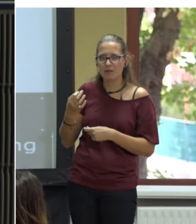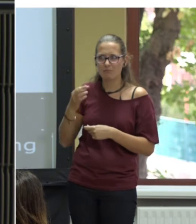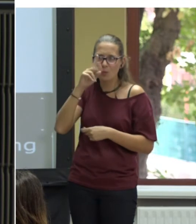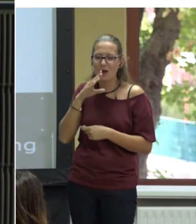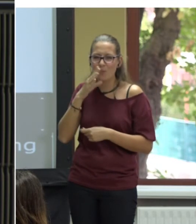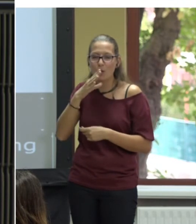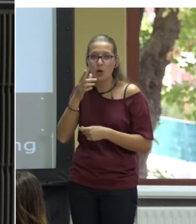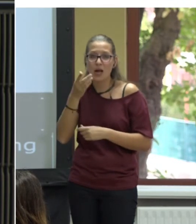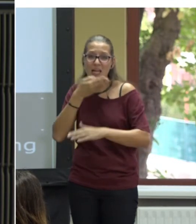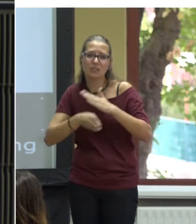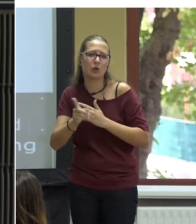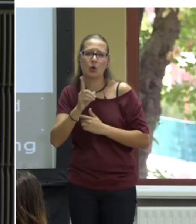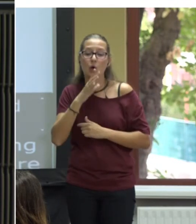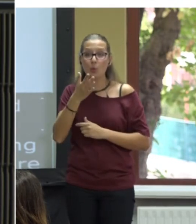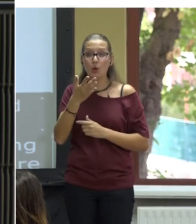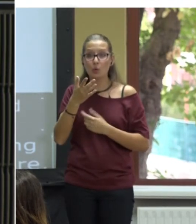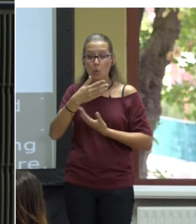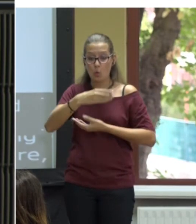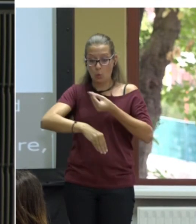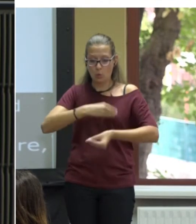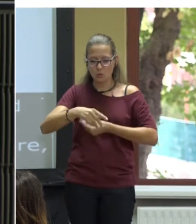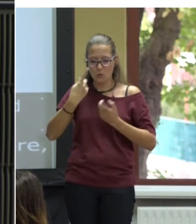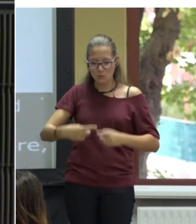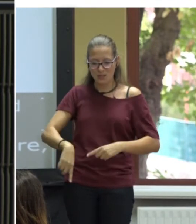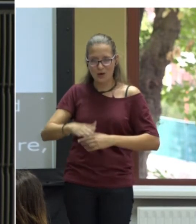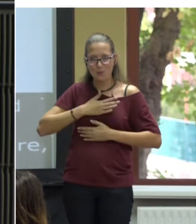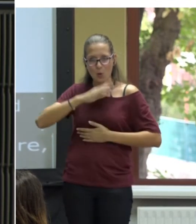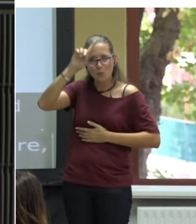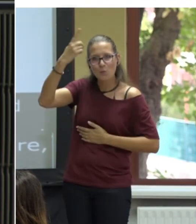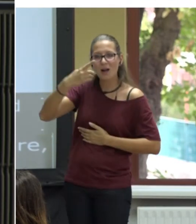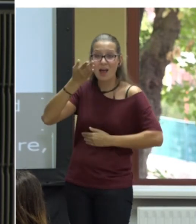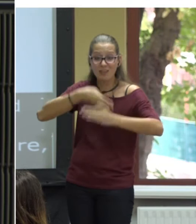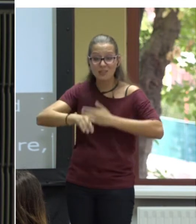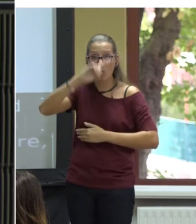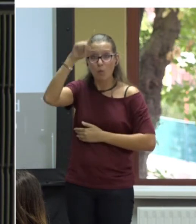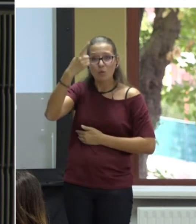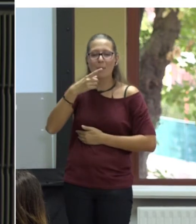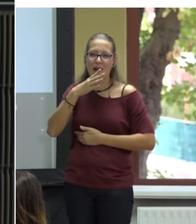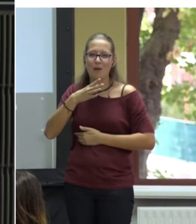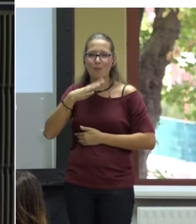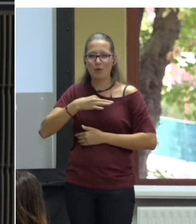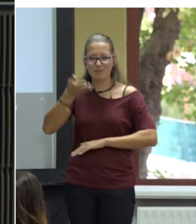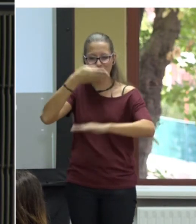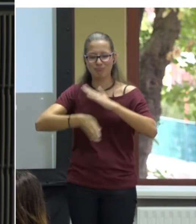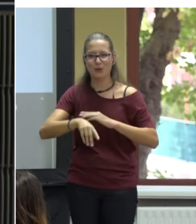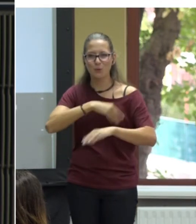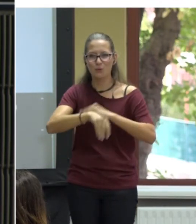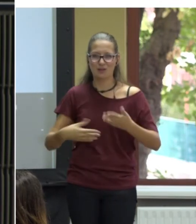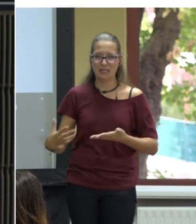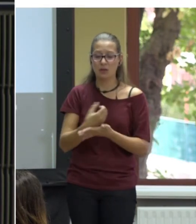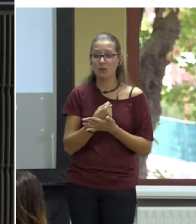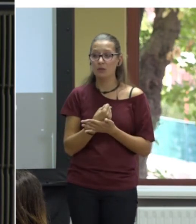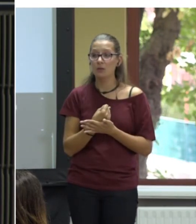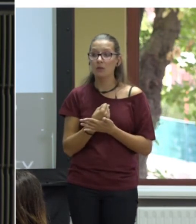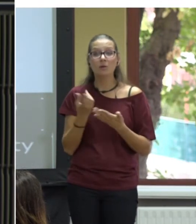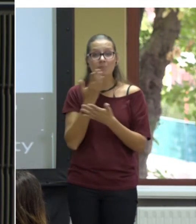business model, but not because of accessibility, but because of the sustainability of the cultural goods and cultural access.